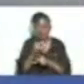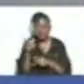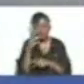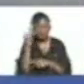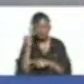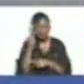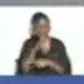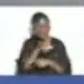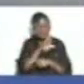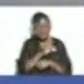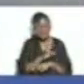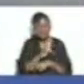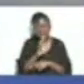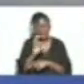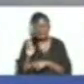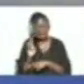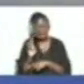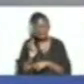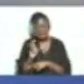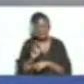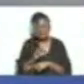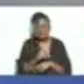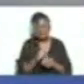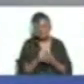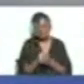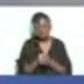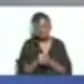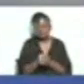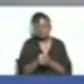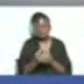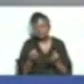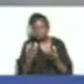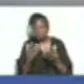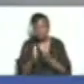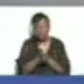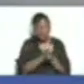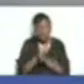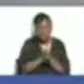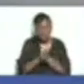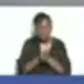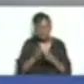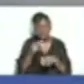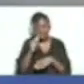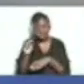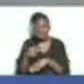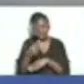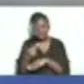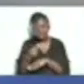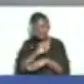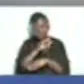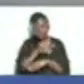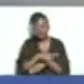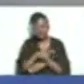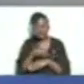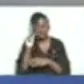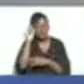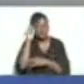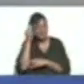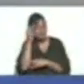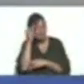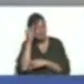There is certainly no shortage of enthusiasm at Thursday's junior local government council elections. Cuomo Pai from